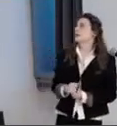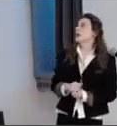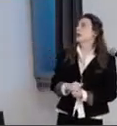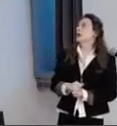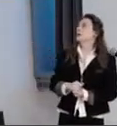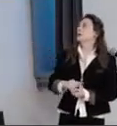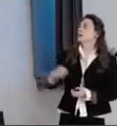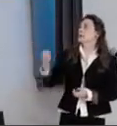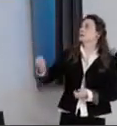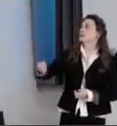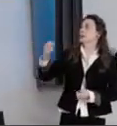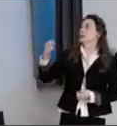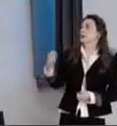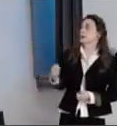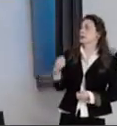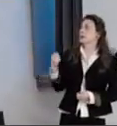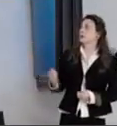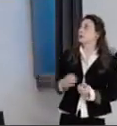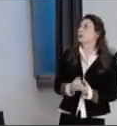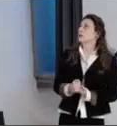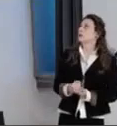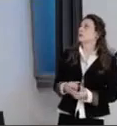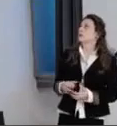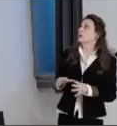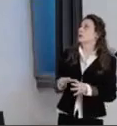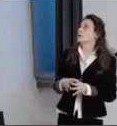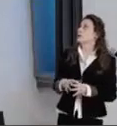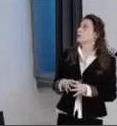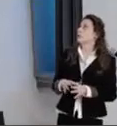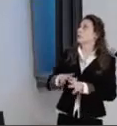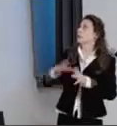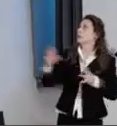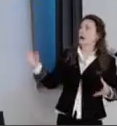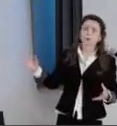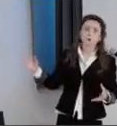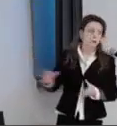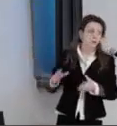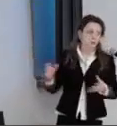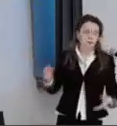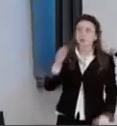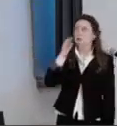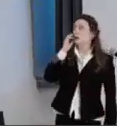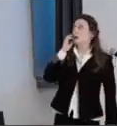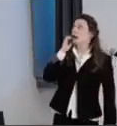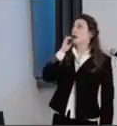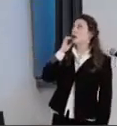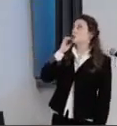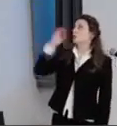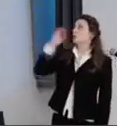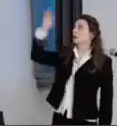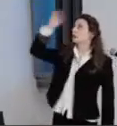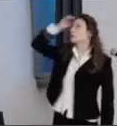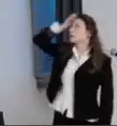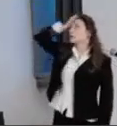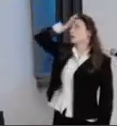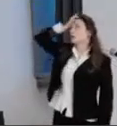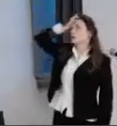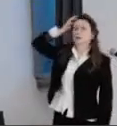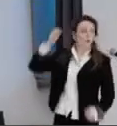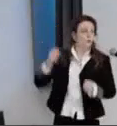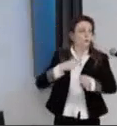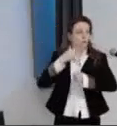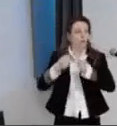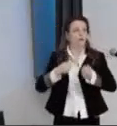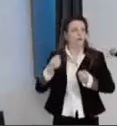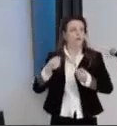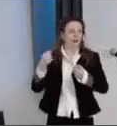design. It's a necklace designed by Alexander McQueen in the context of what a merry-go-round collection. Sean Lean is the